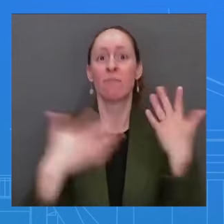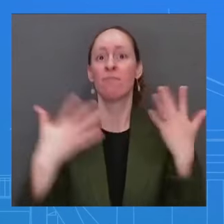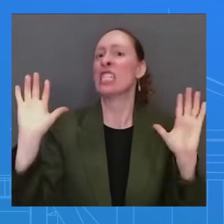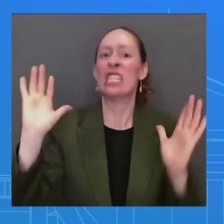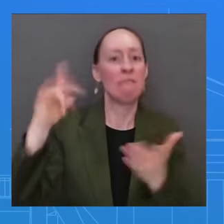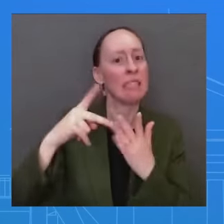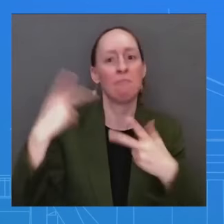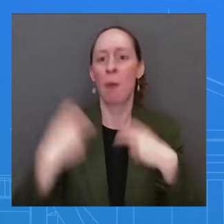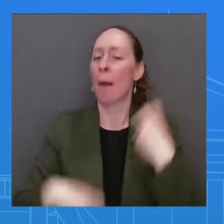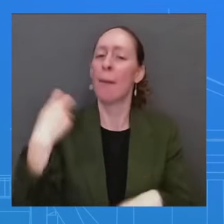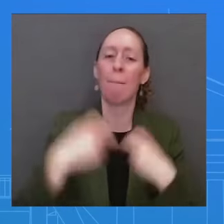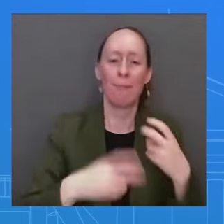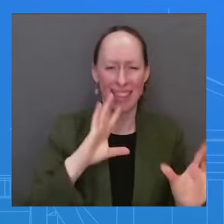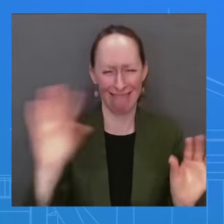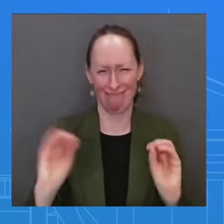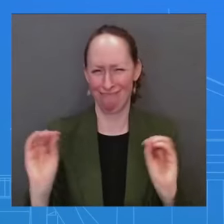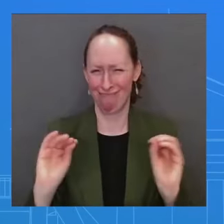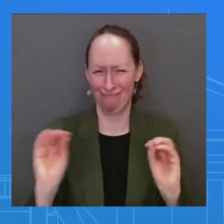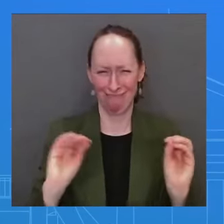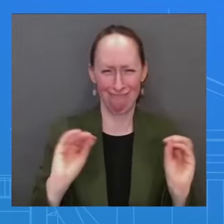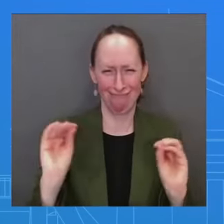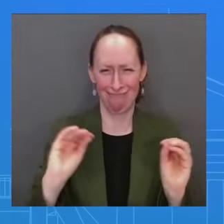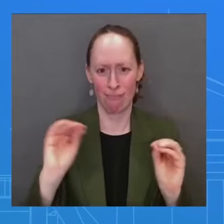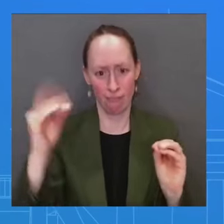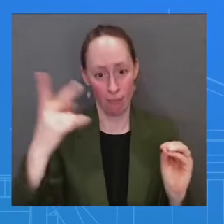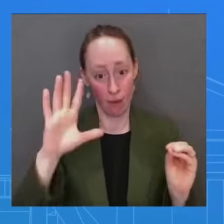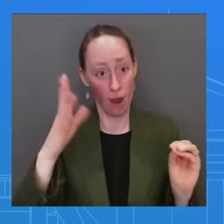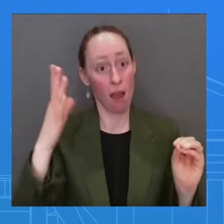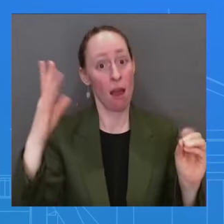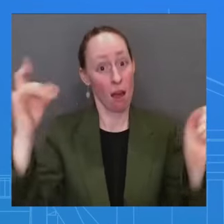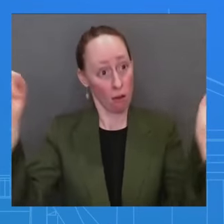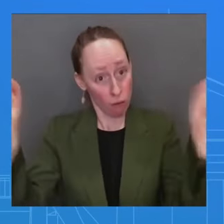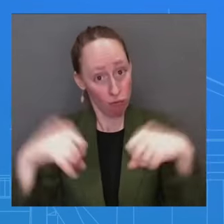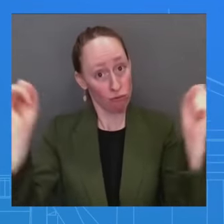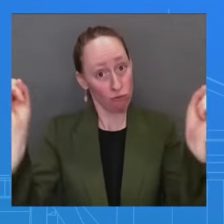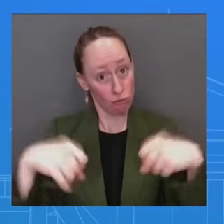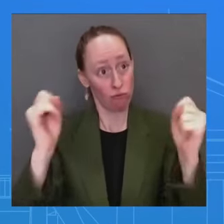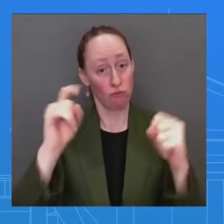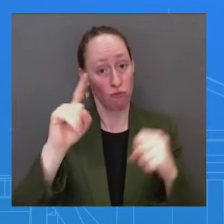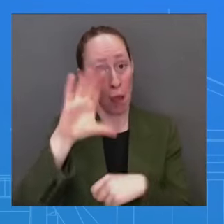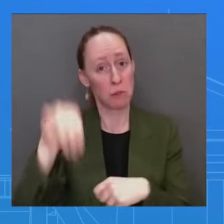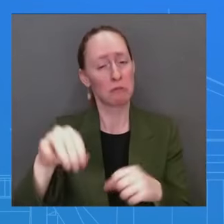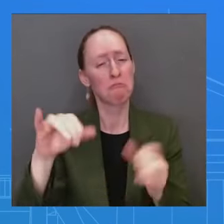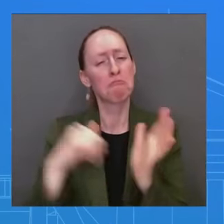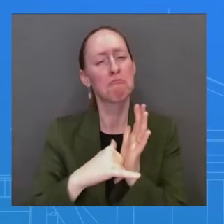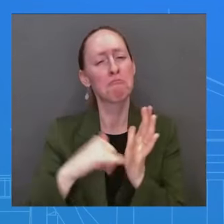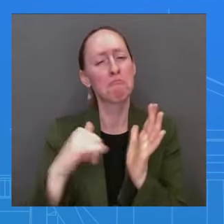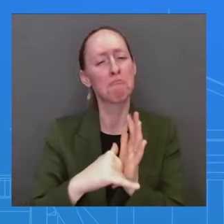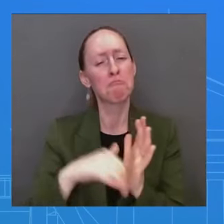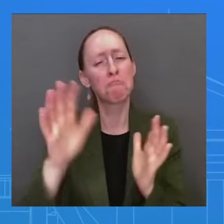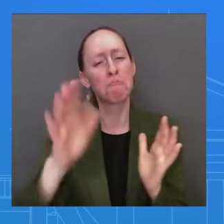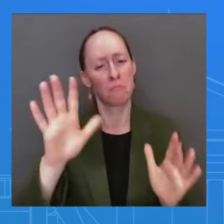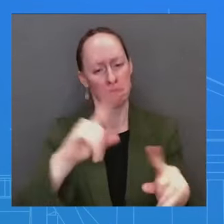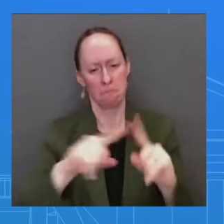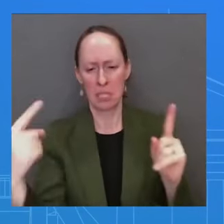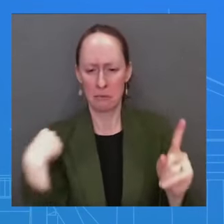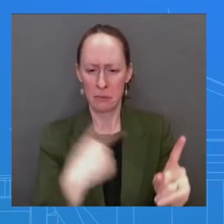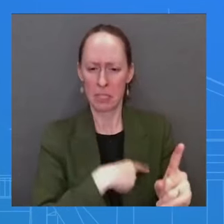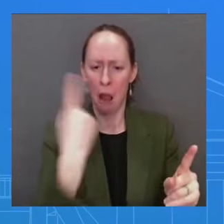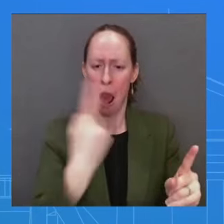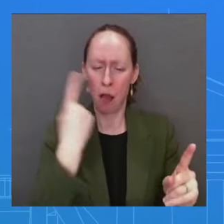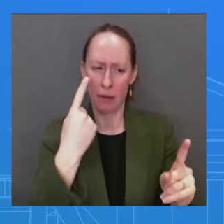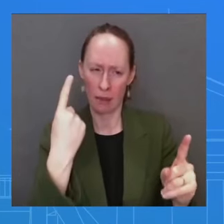punches. Of course, they don't agree on every single issue. And we're working, you know, through issues right now with respect to the fighting in Gaza. But